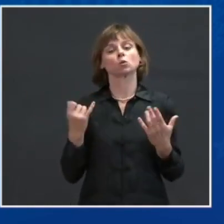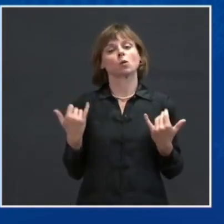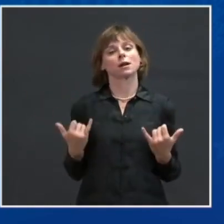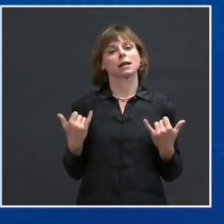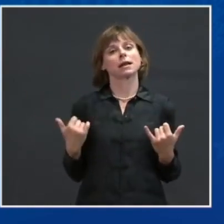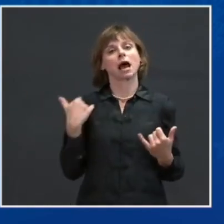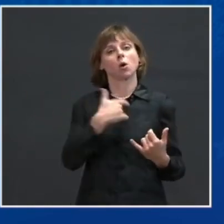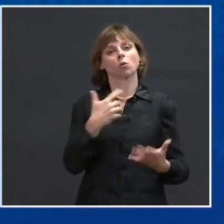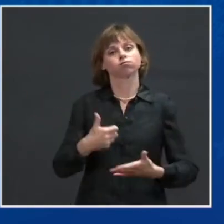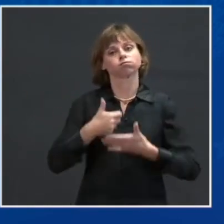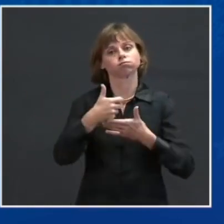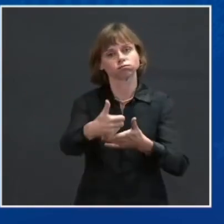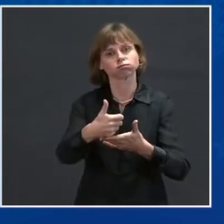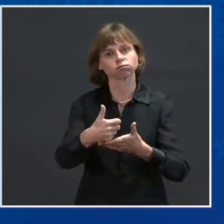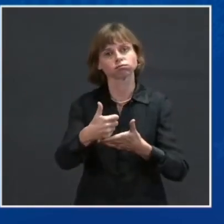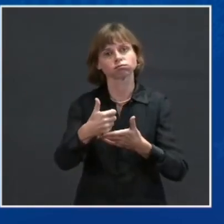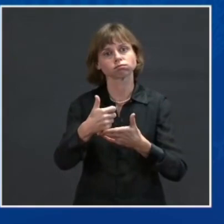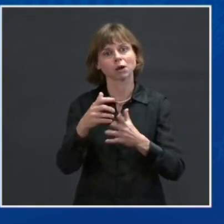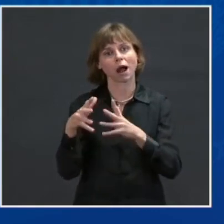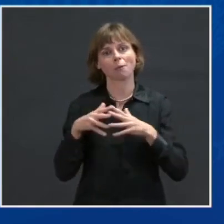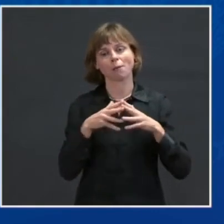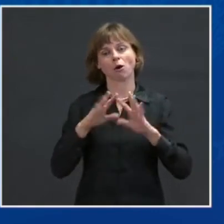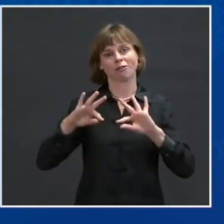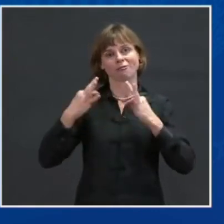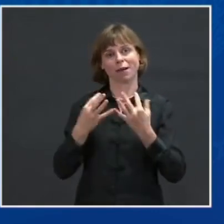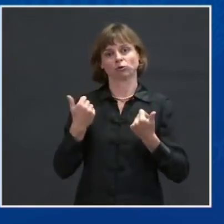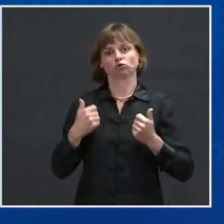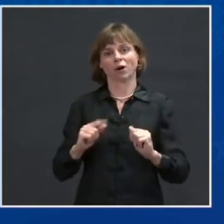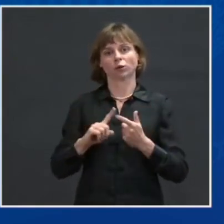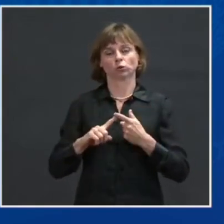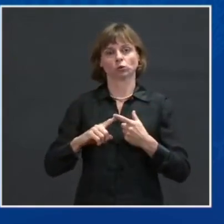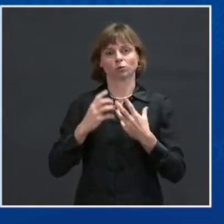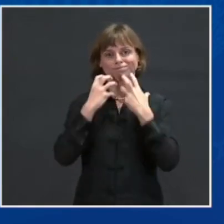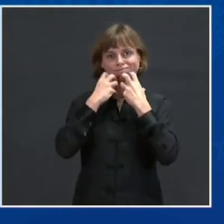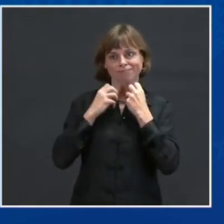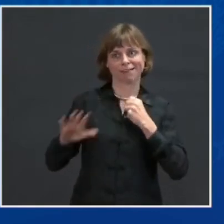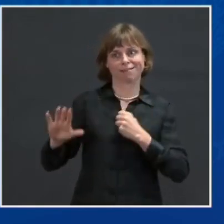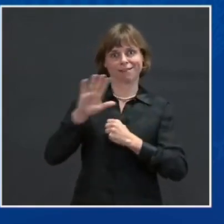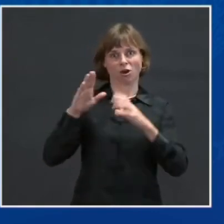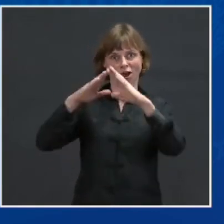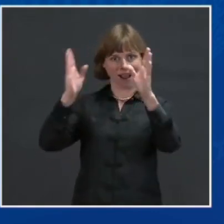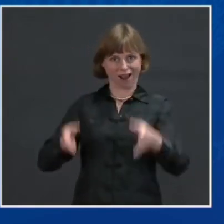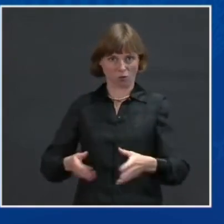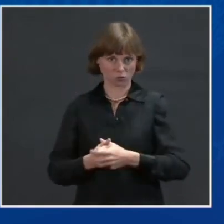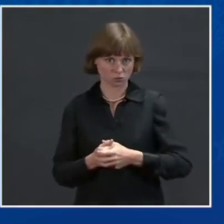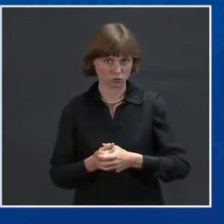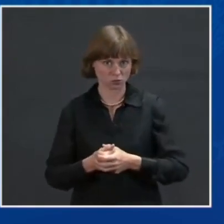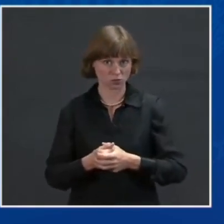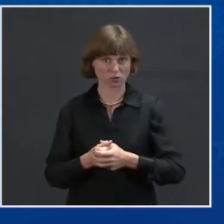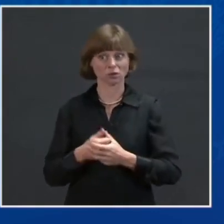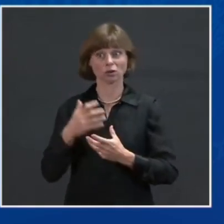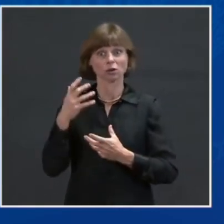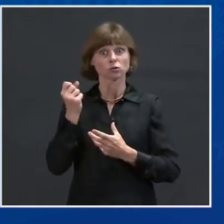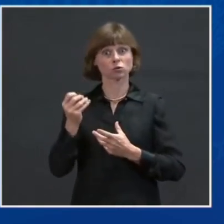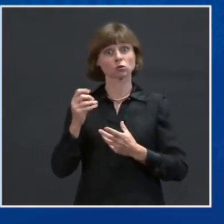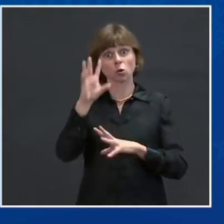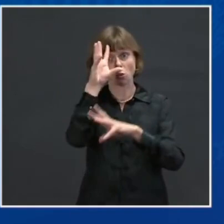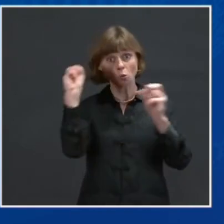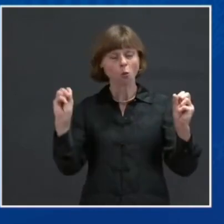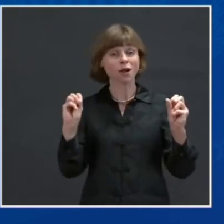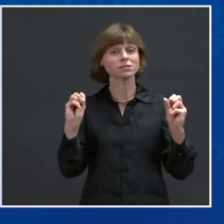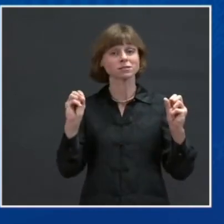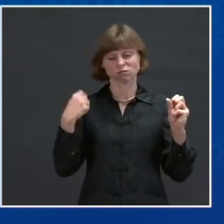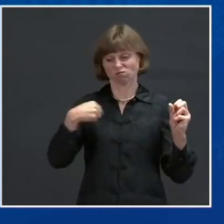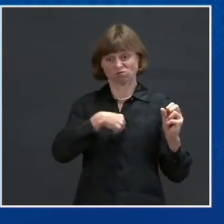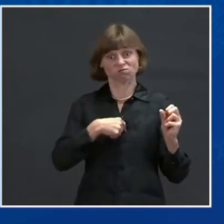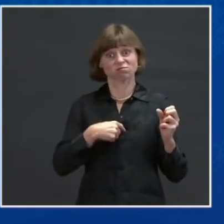to the American families struggling to keep a roof over their heads. This is something the president talked about on day one. We talked about on day one,